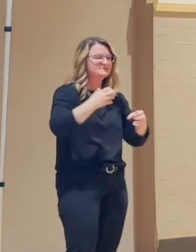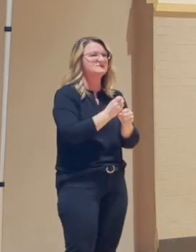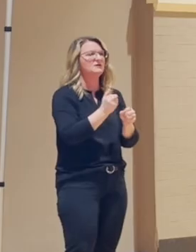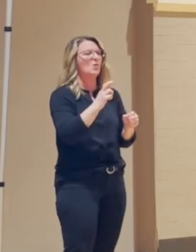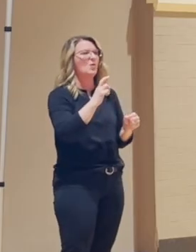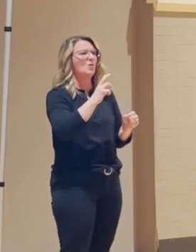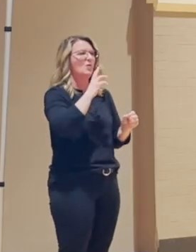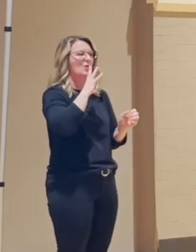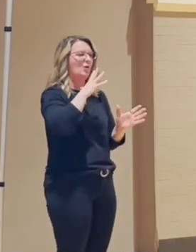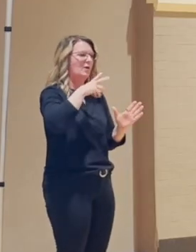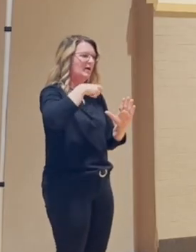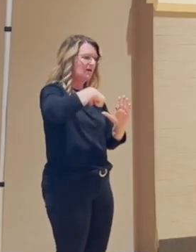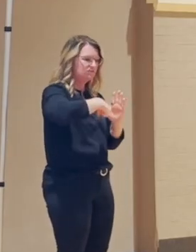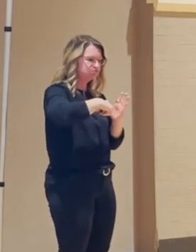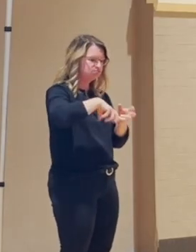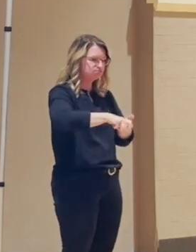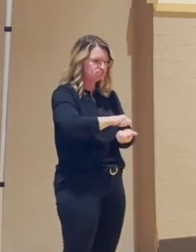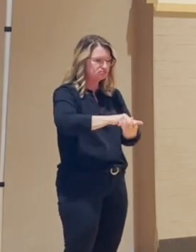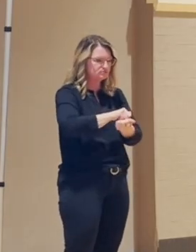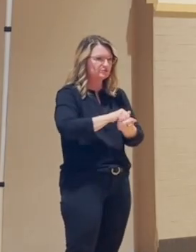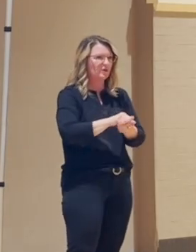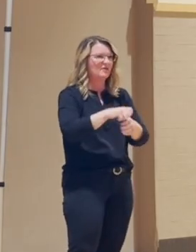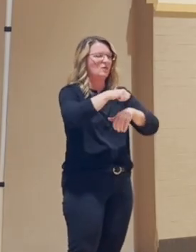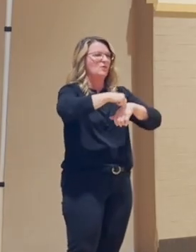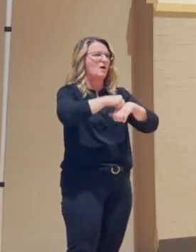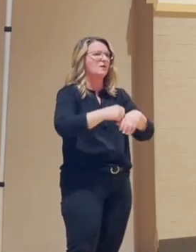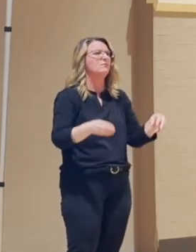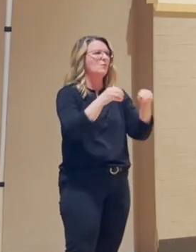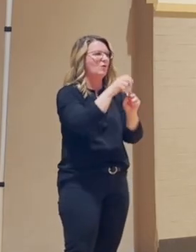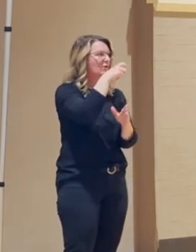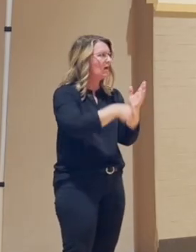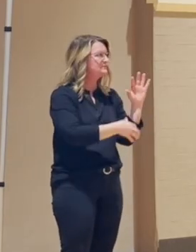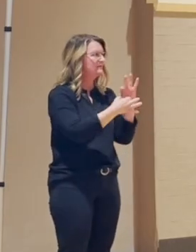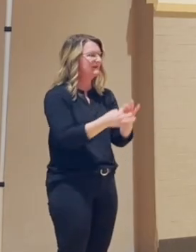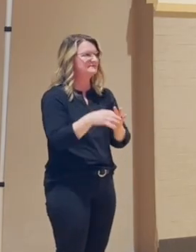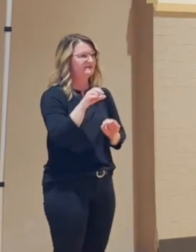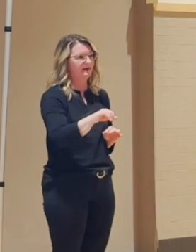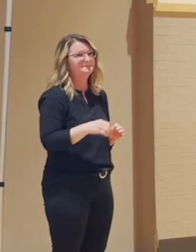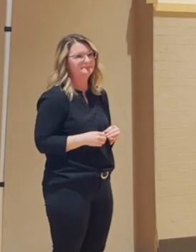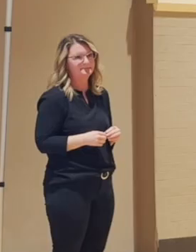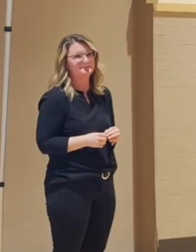hydraulic, hammering that rock, and there's additional costs associated with both of those options.